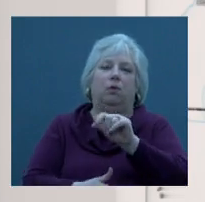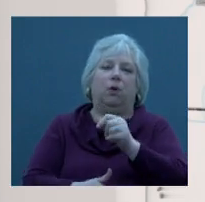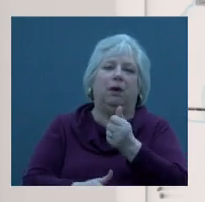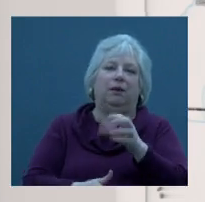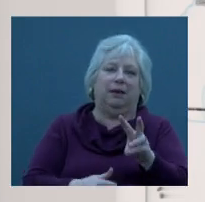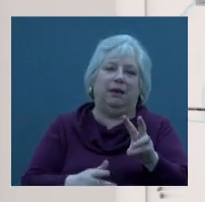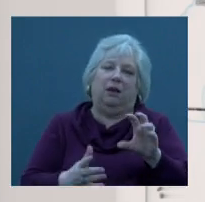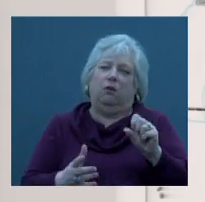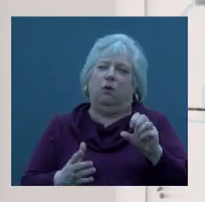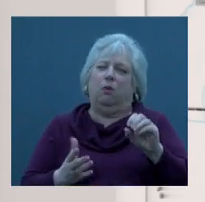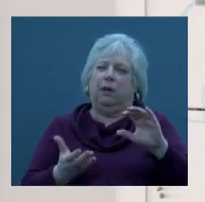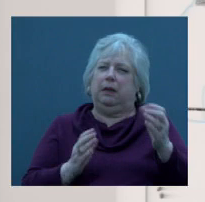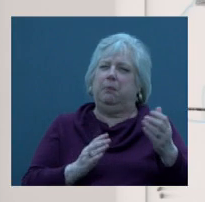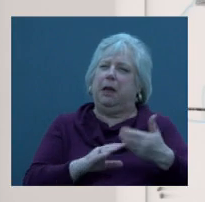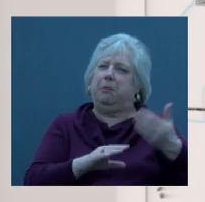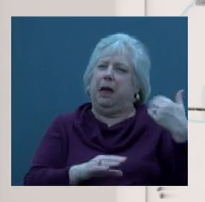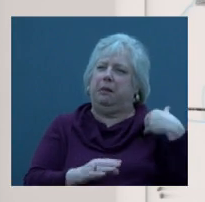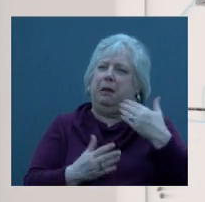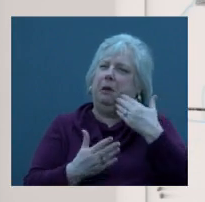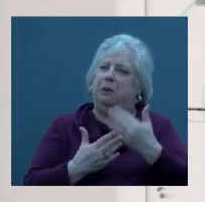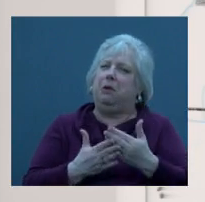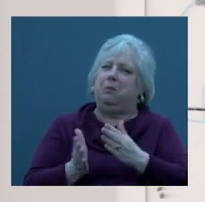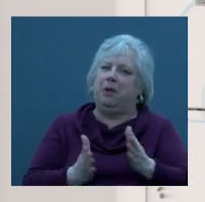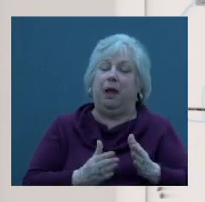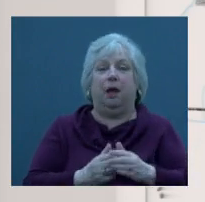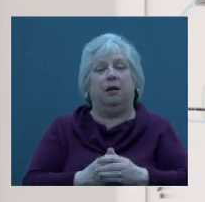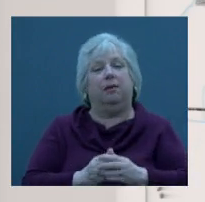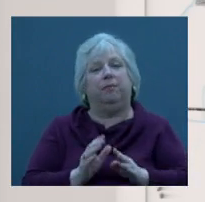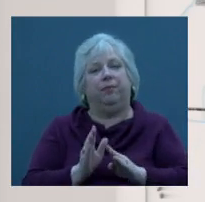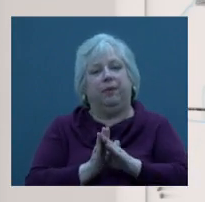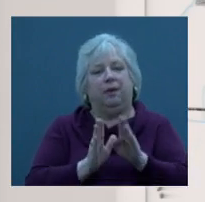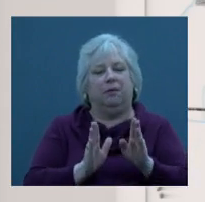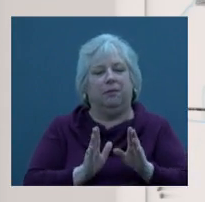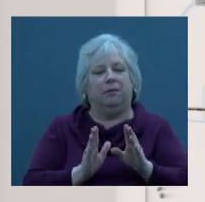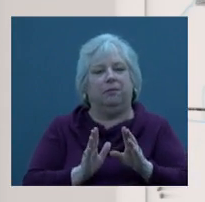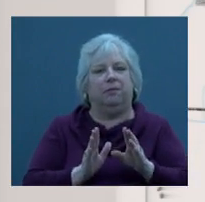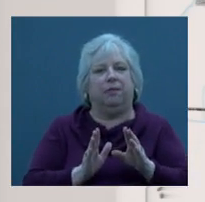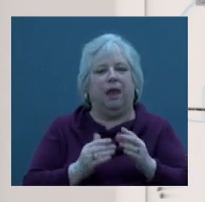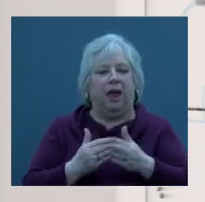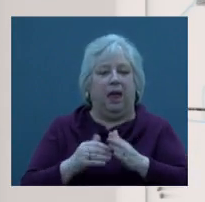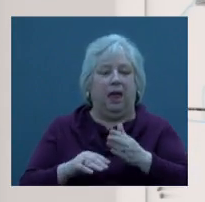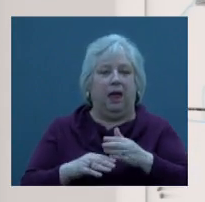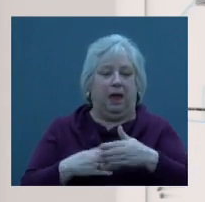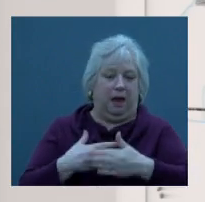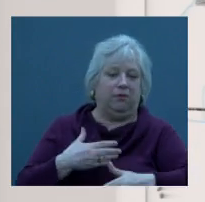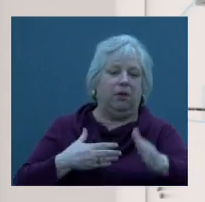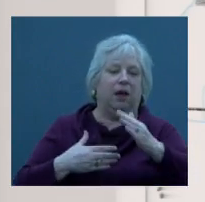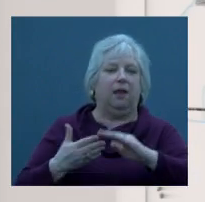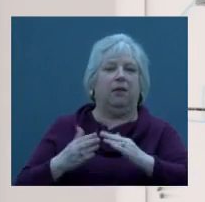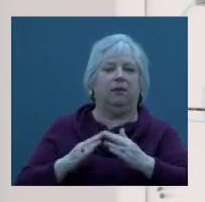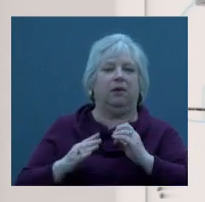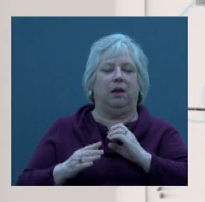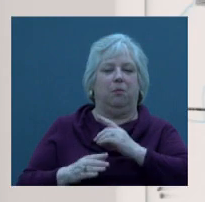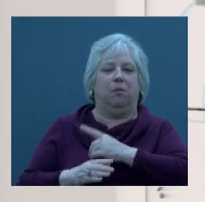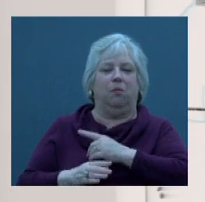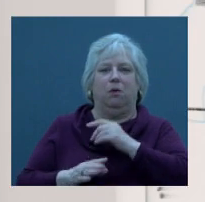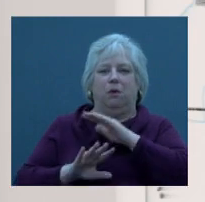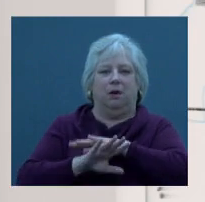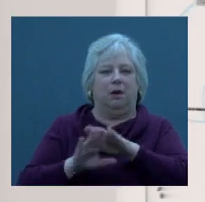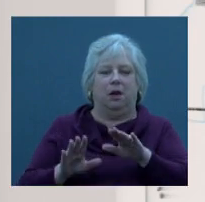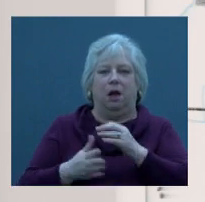in time. The developer, subsequent to that, the city board did